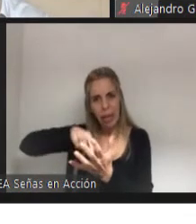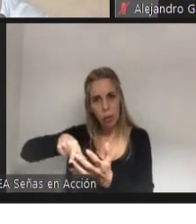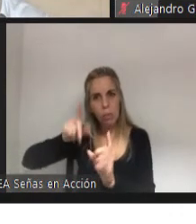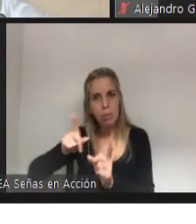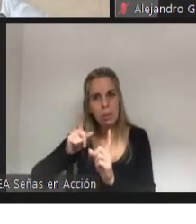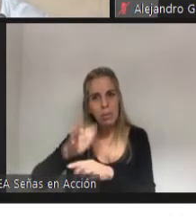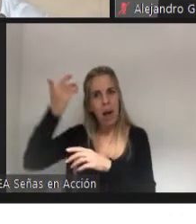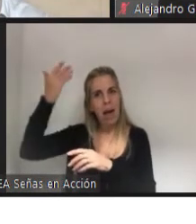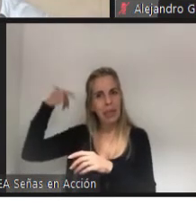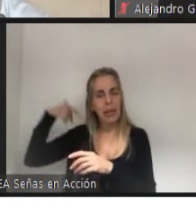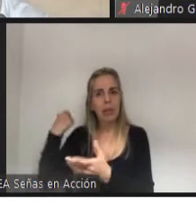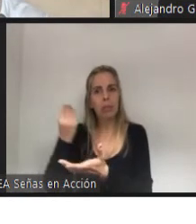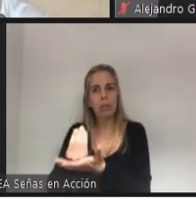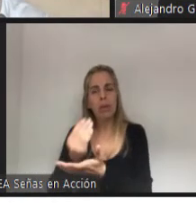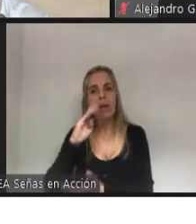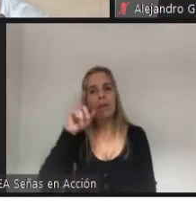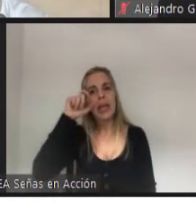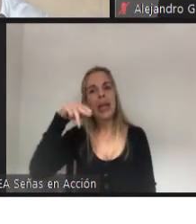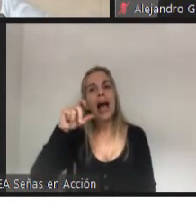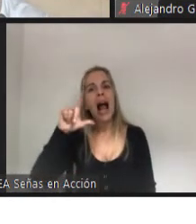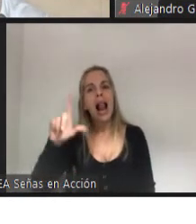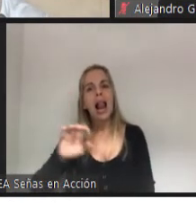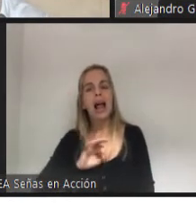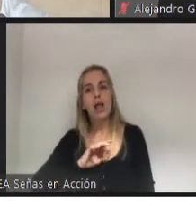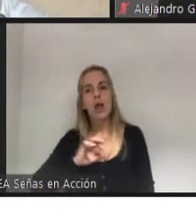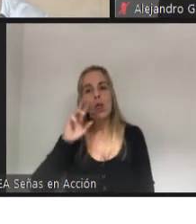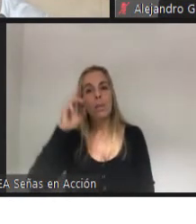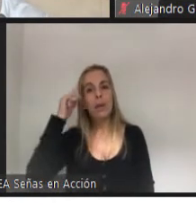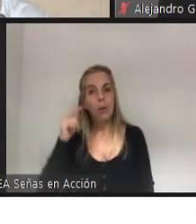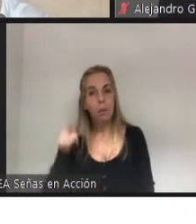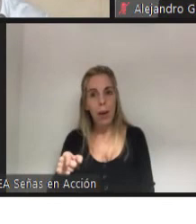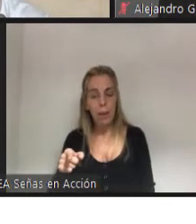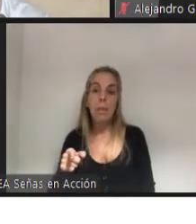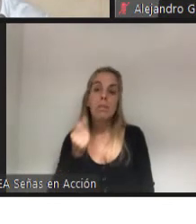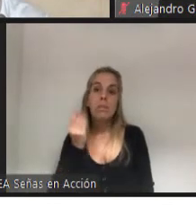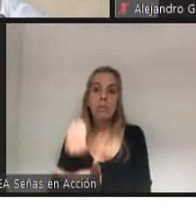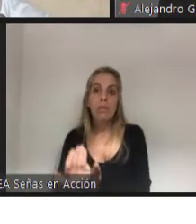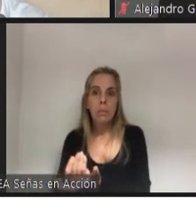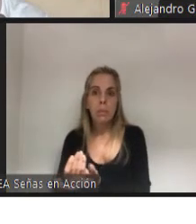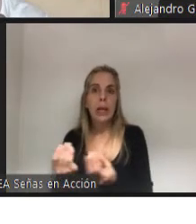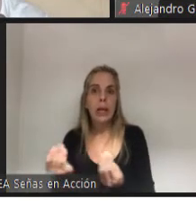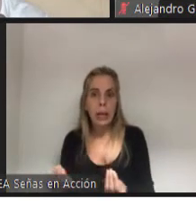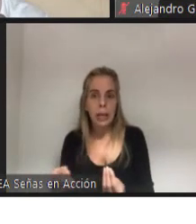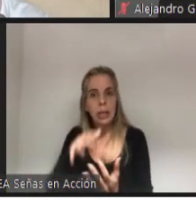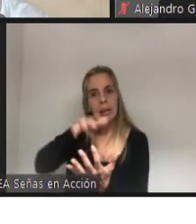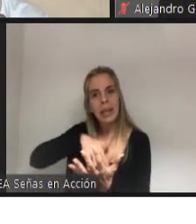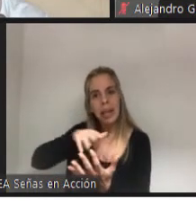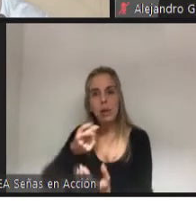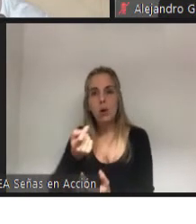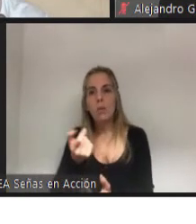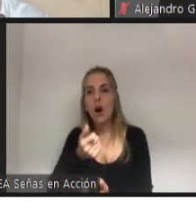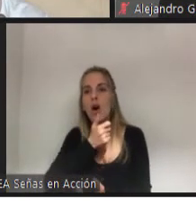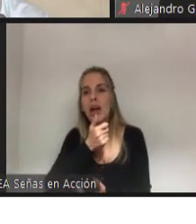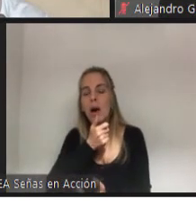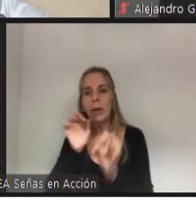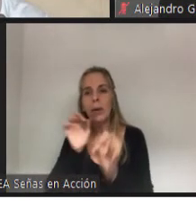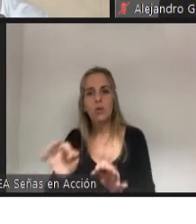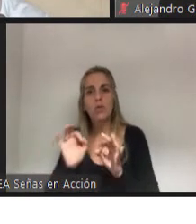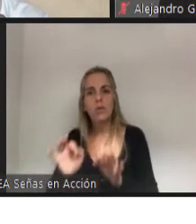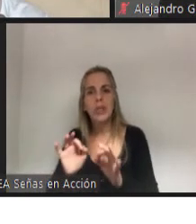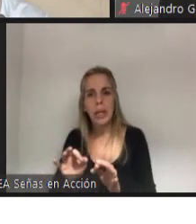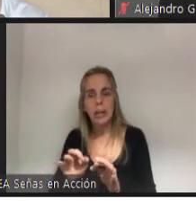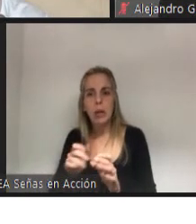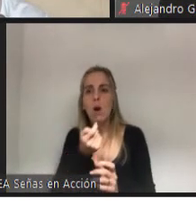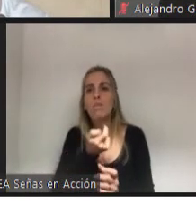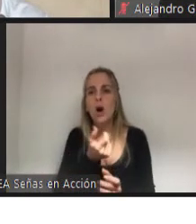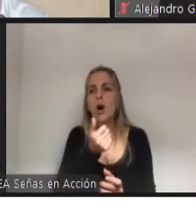curator of the 2009 biennial, and the name of it was A Little Water is